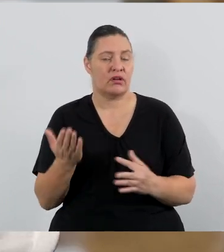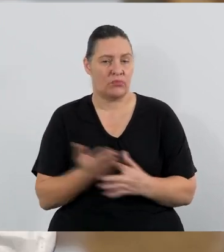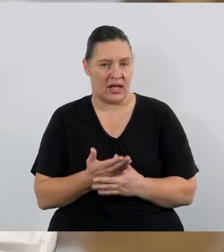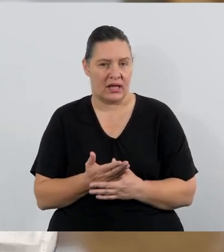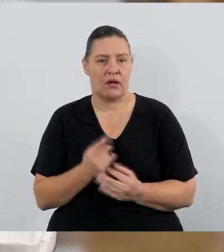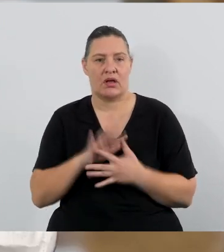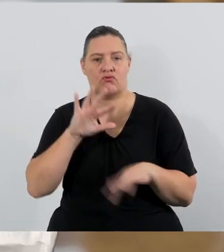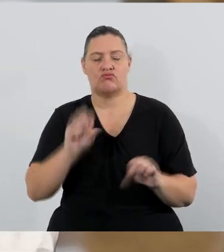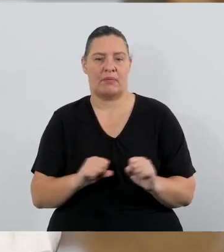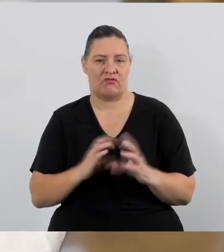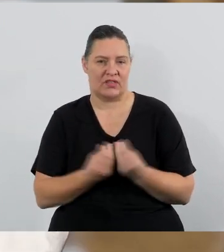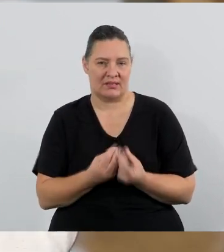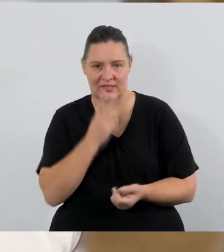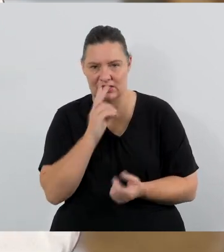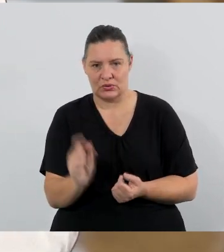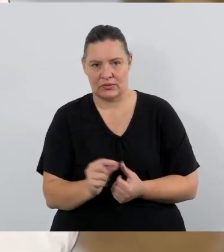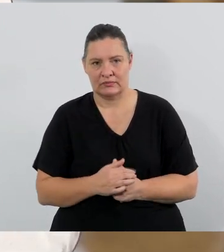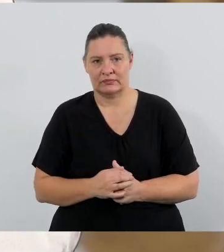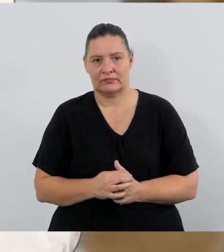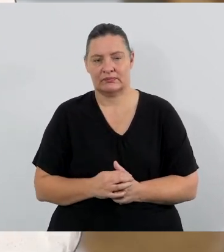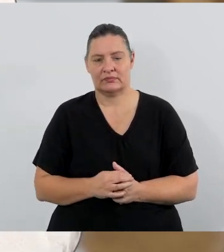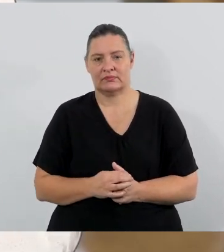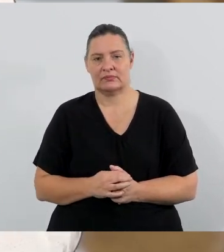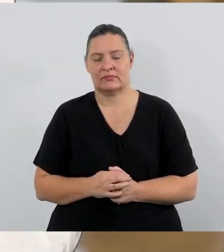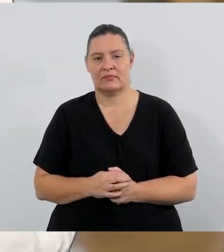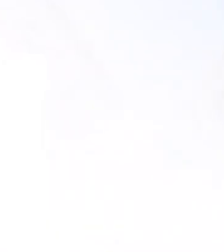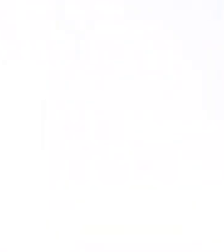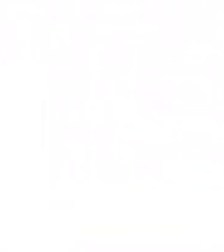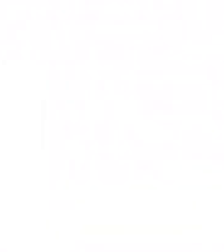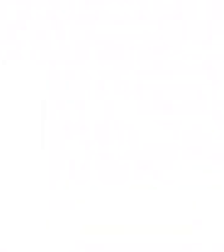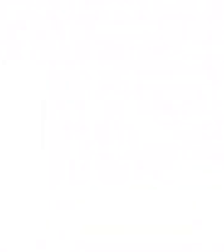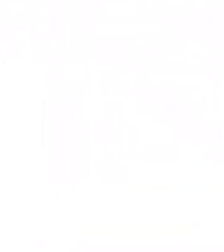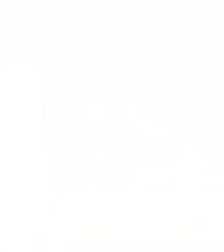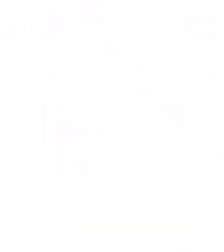break, we'll wrap this all up. See you now. Thank you.